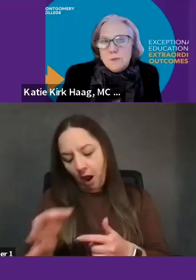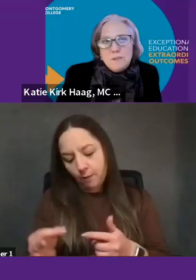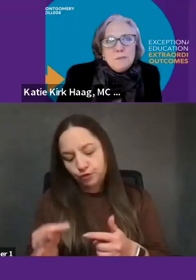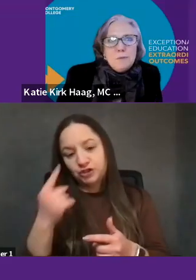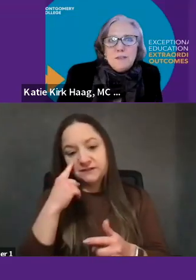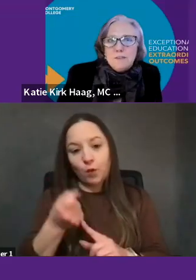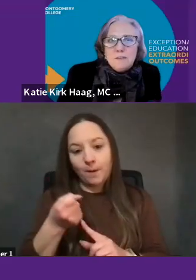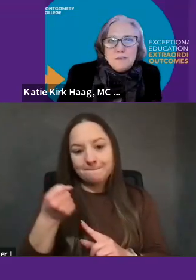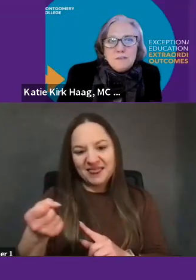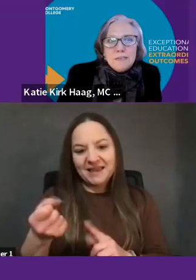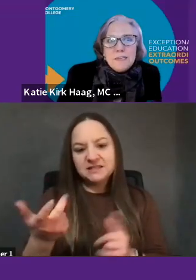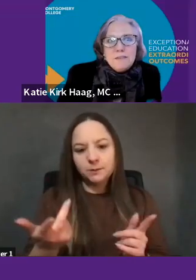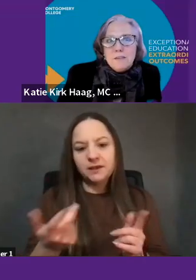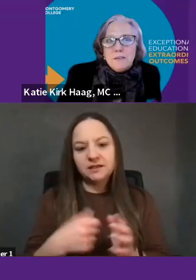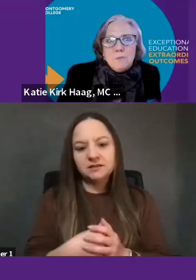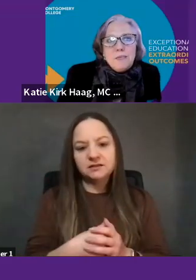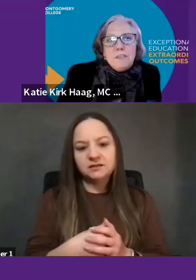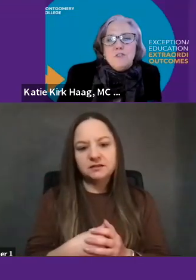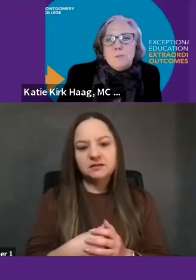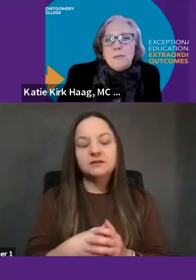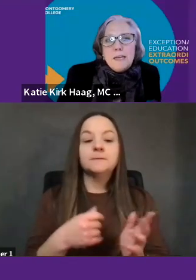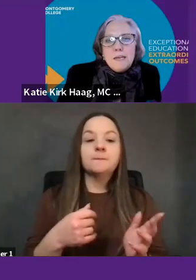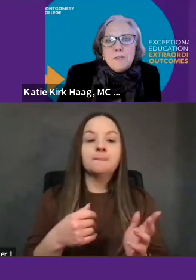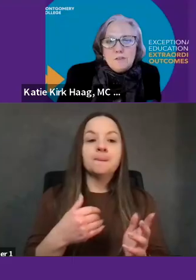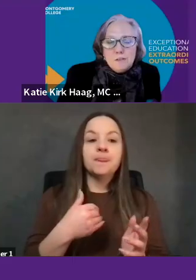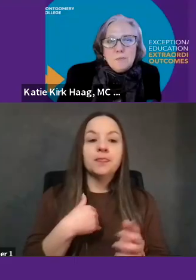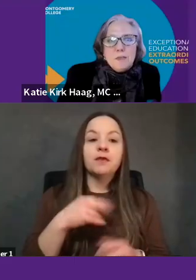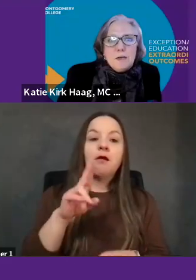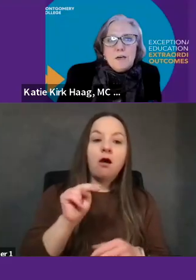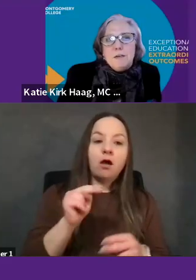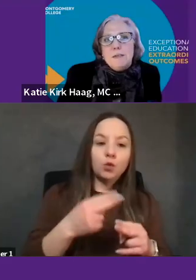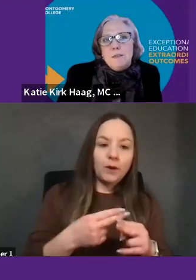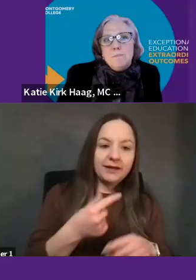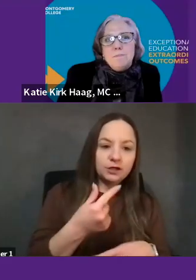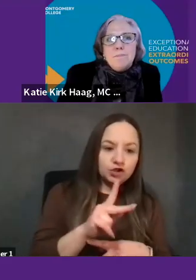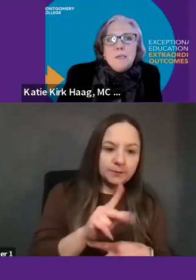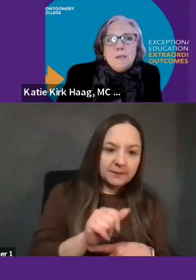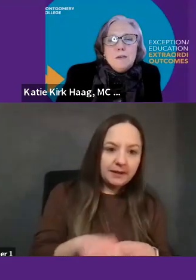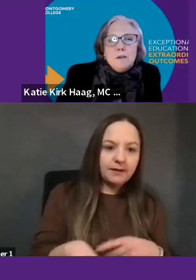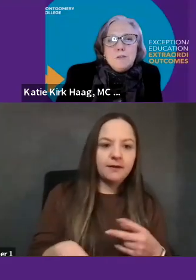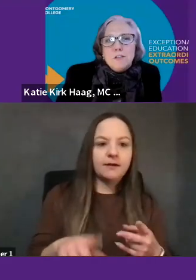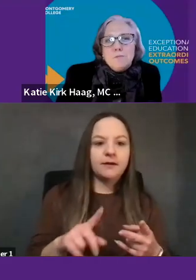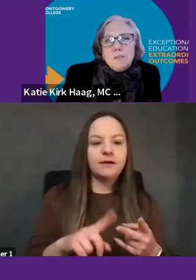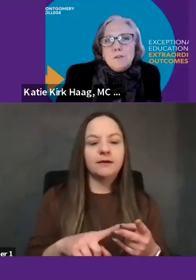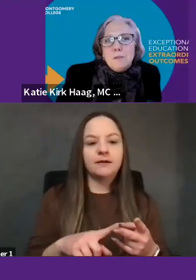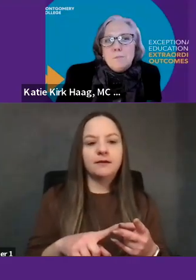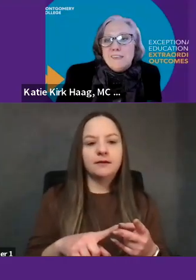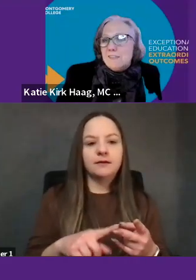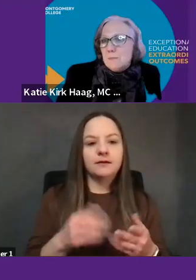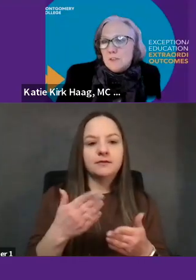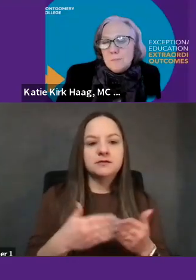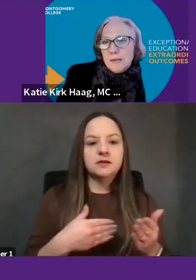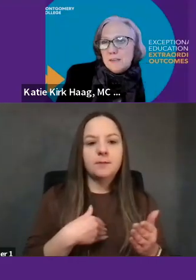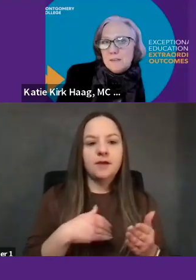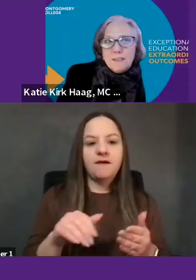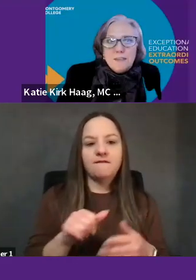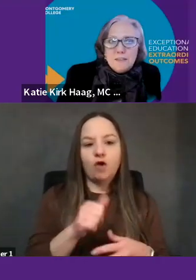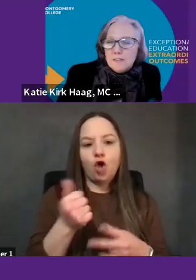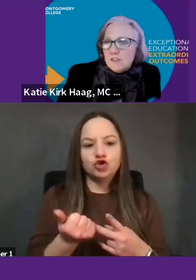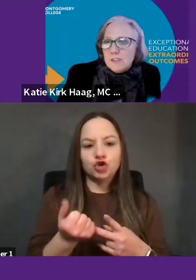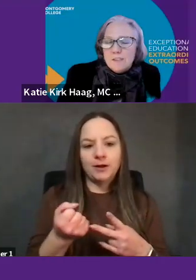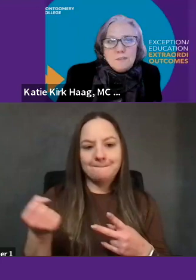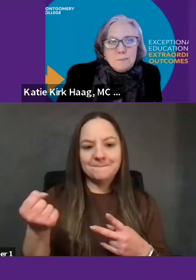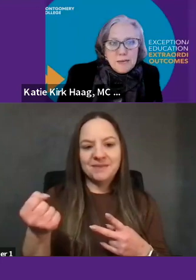options worked on by the states, the unweighted GPA. There's some that are alternative placement by subject matter